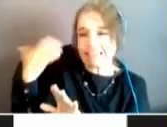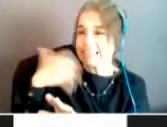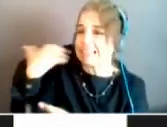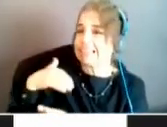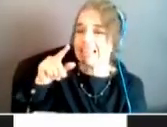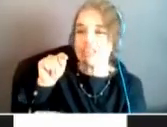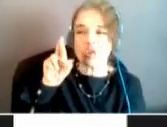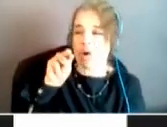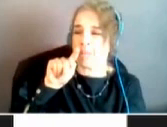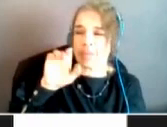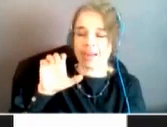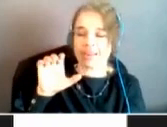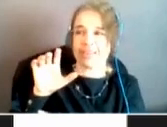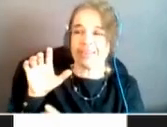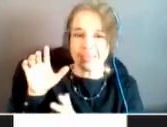traumatic,